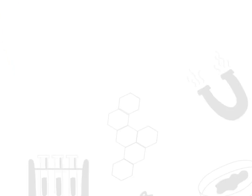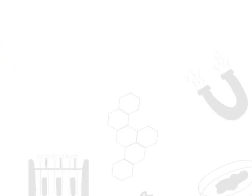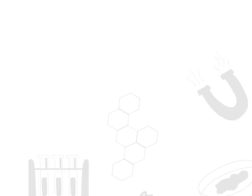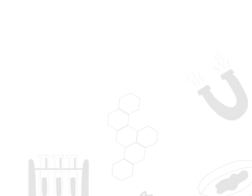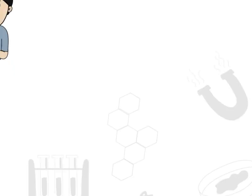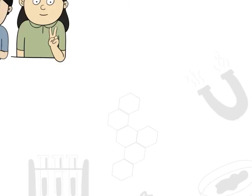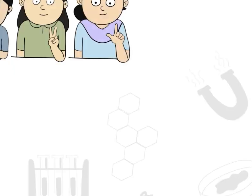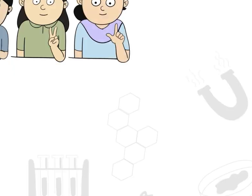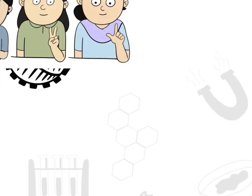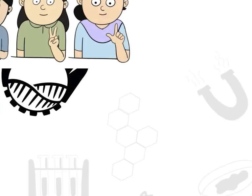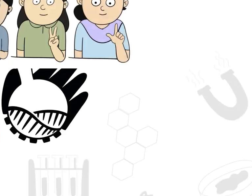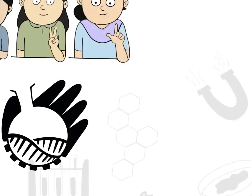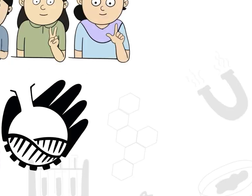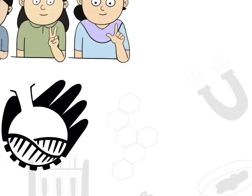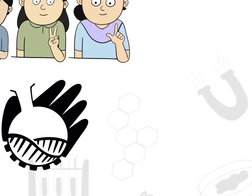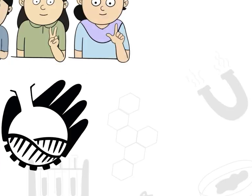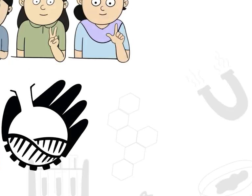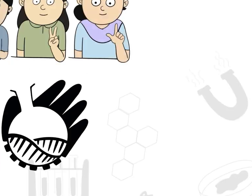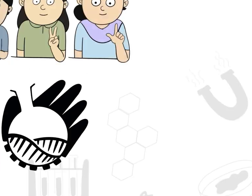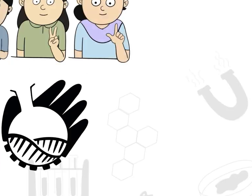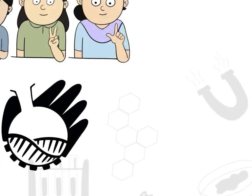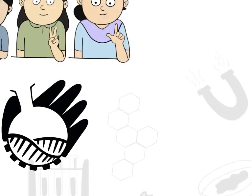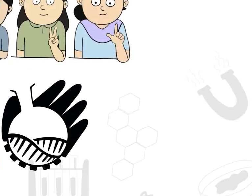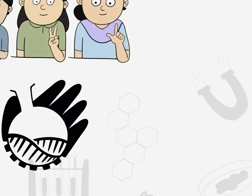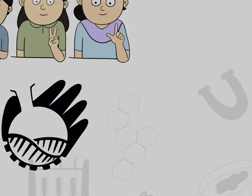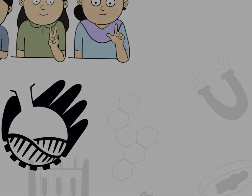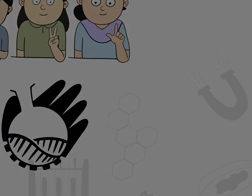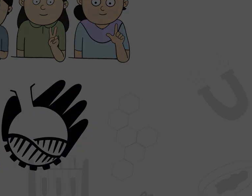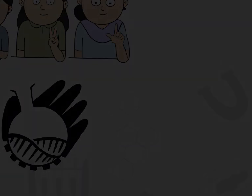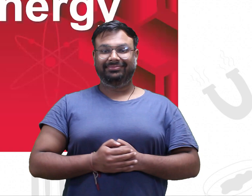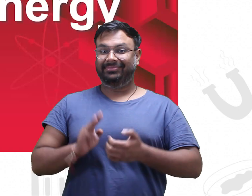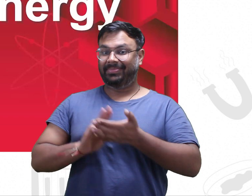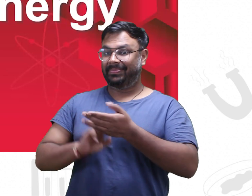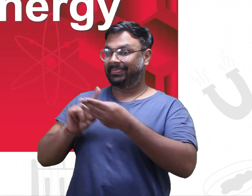Welcome to ISL Enabled Virtual Lab of CSIR.